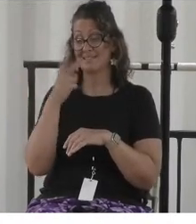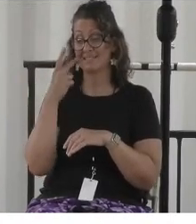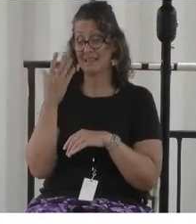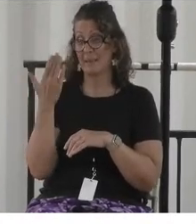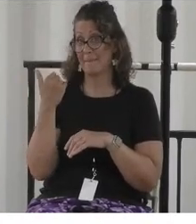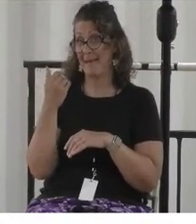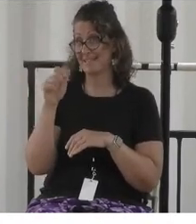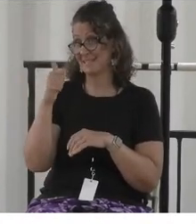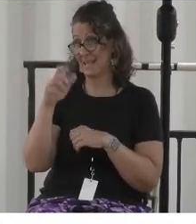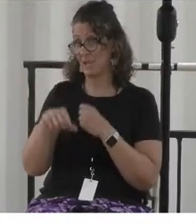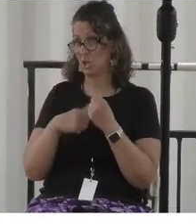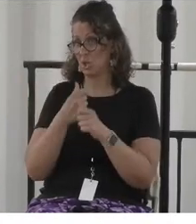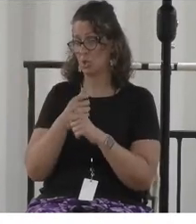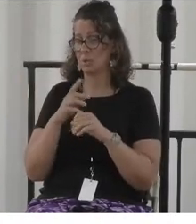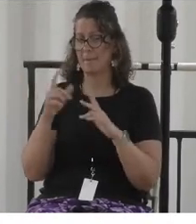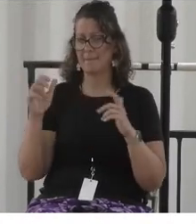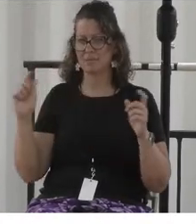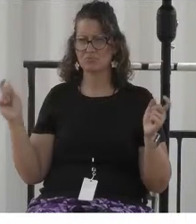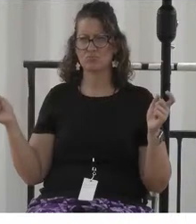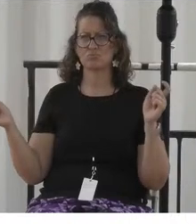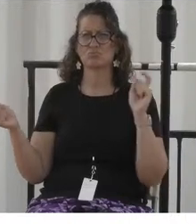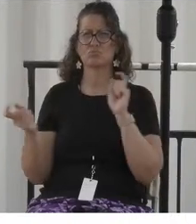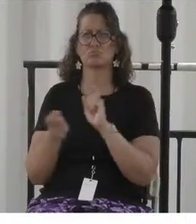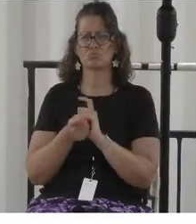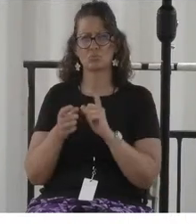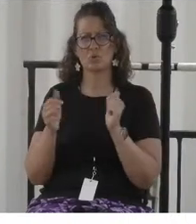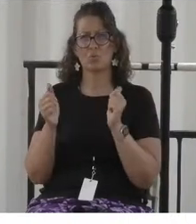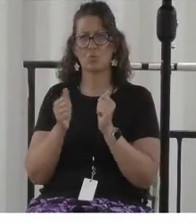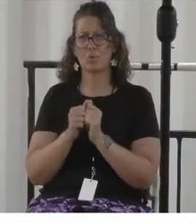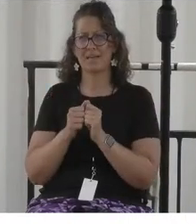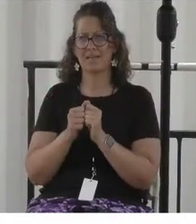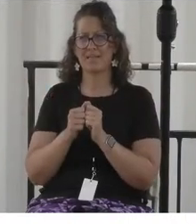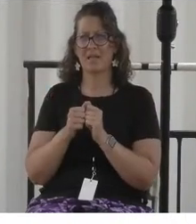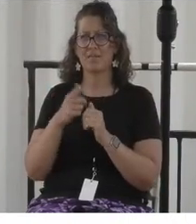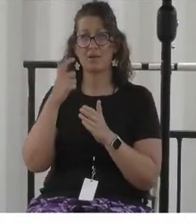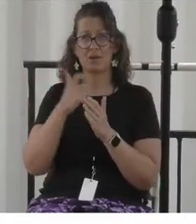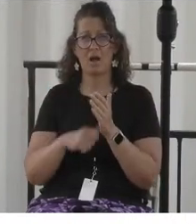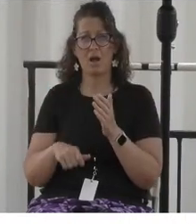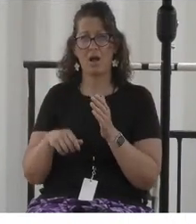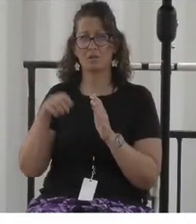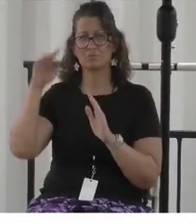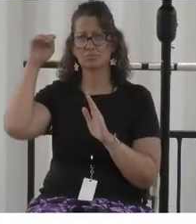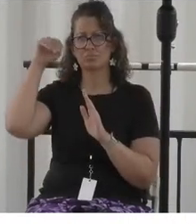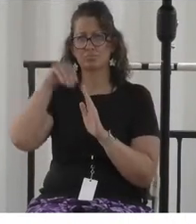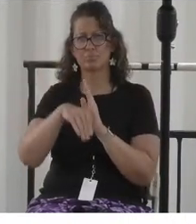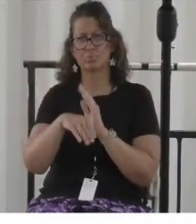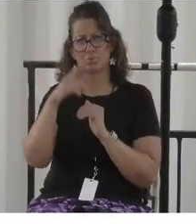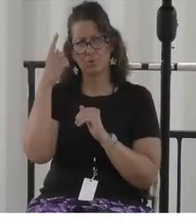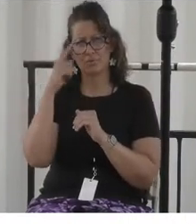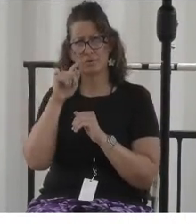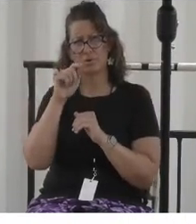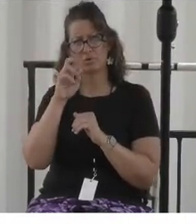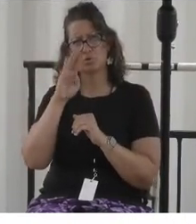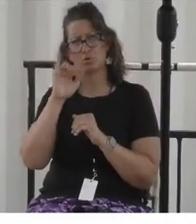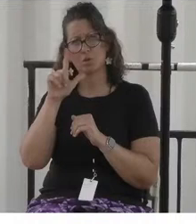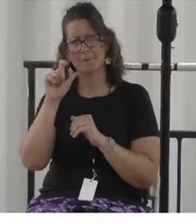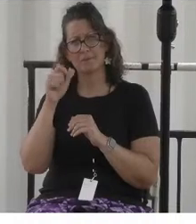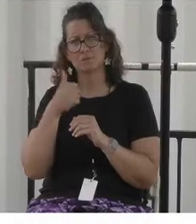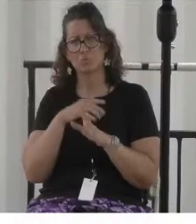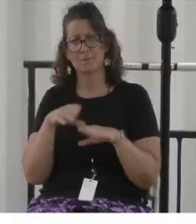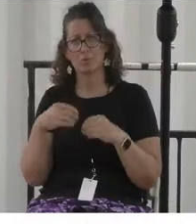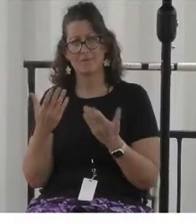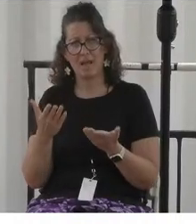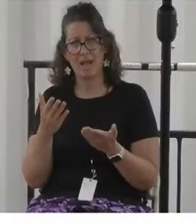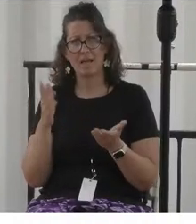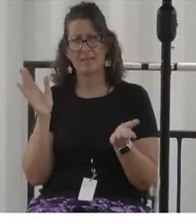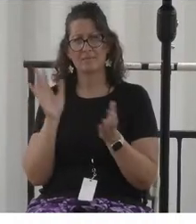10 years is a big evolution in terms of the decline in cost for the terminals that we provide that access